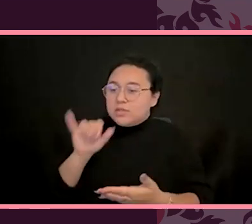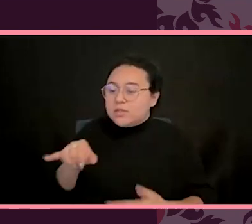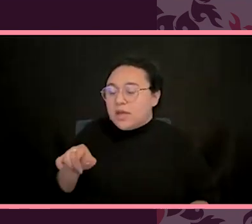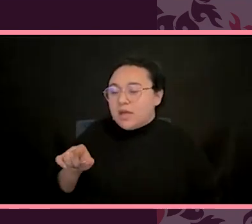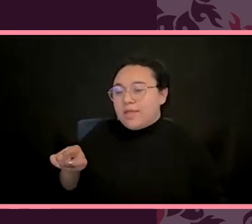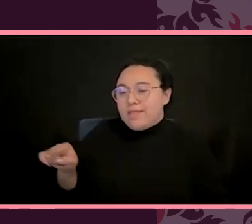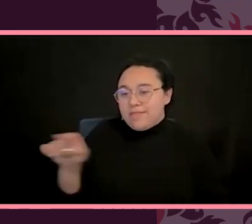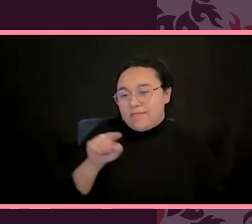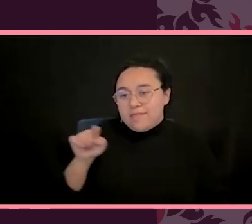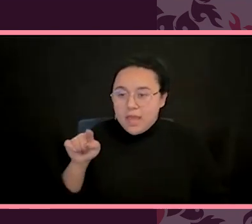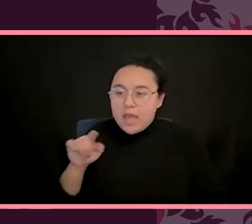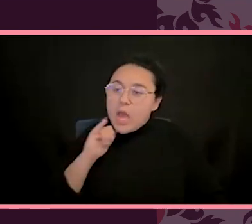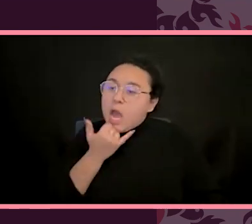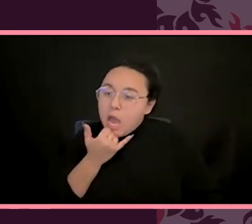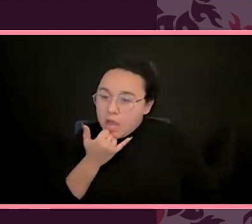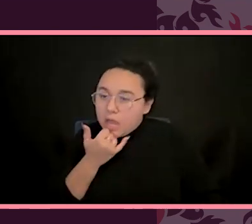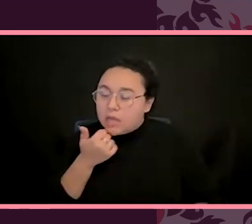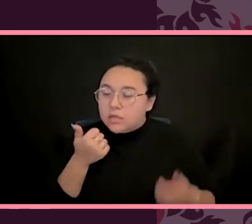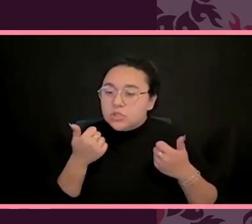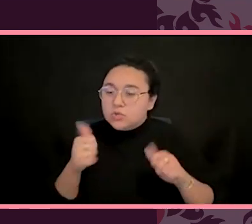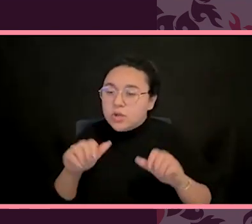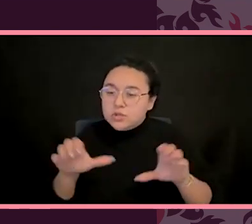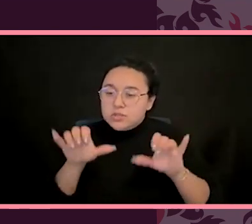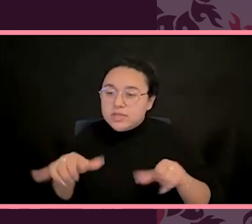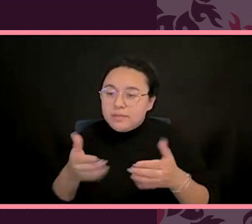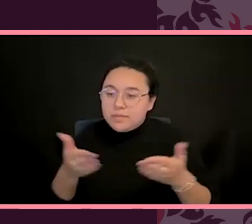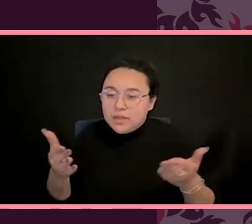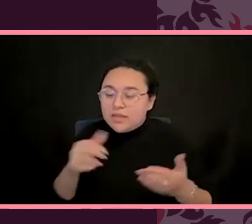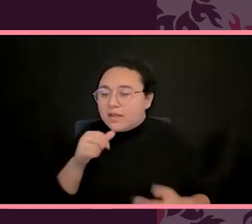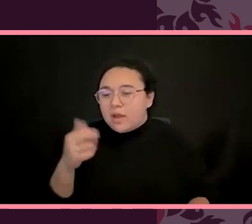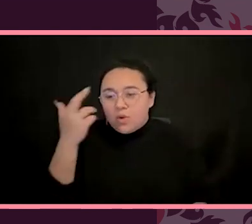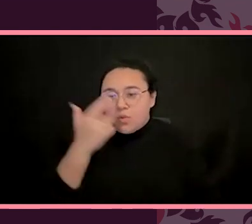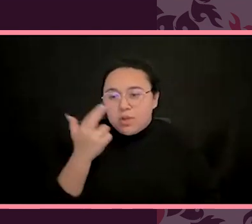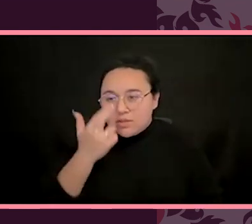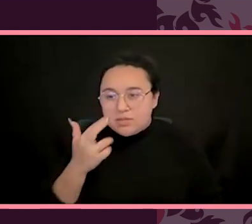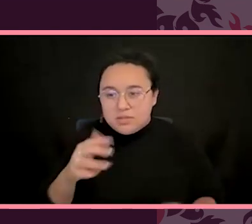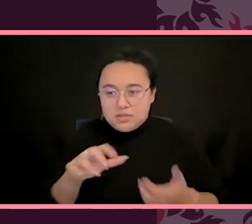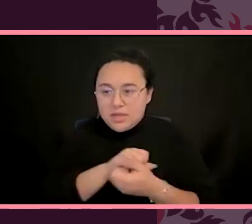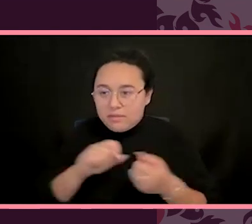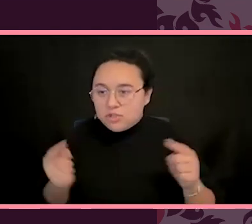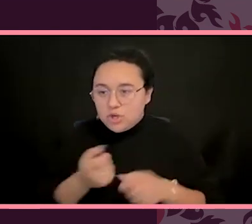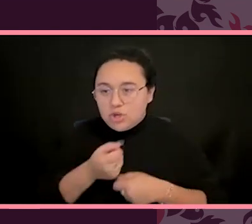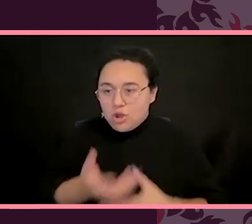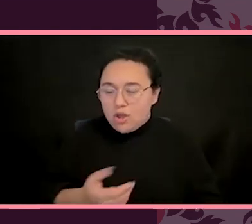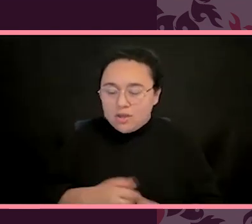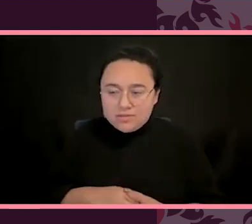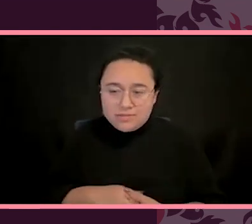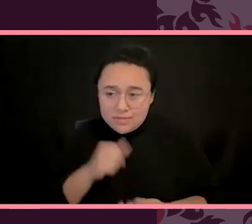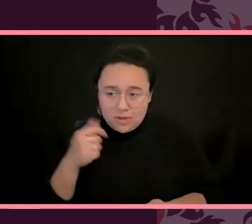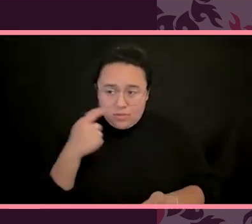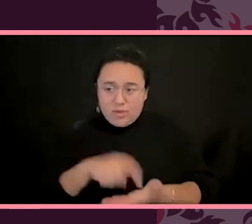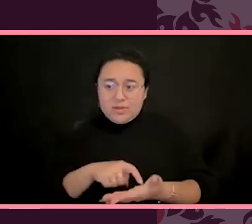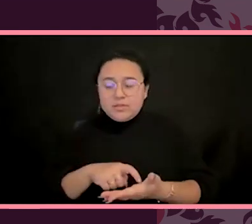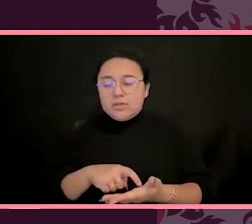they accidentally try to do the same thing and they don't even know like the damage or hurt that they're doing. And